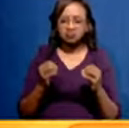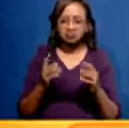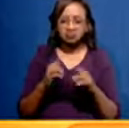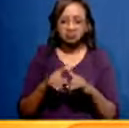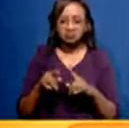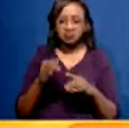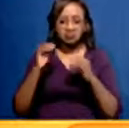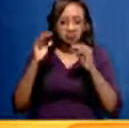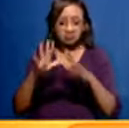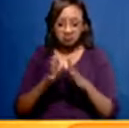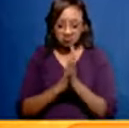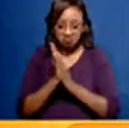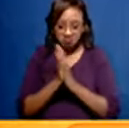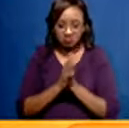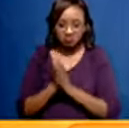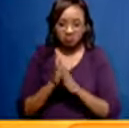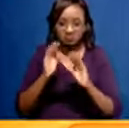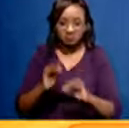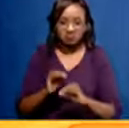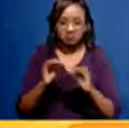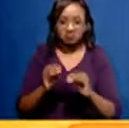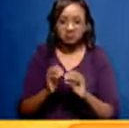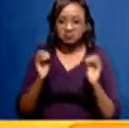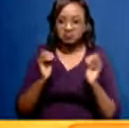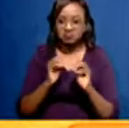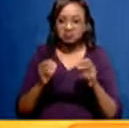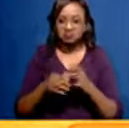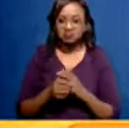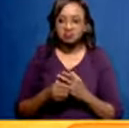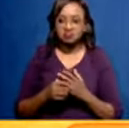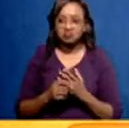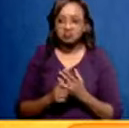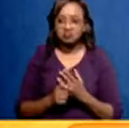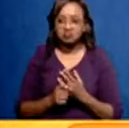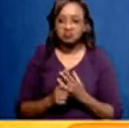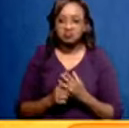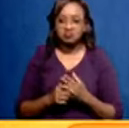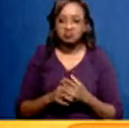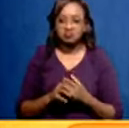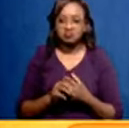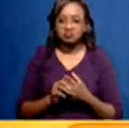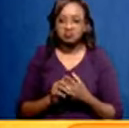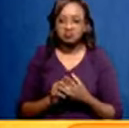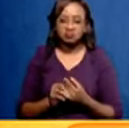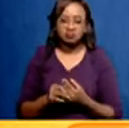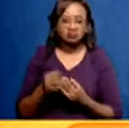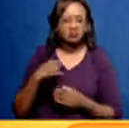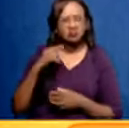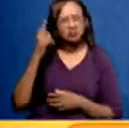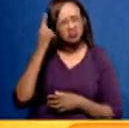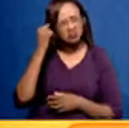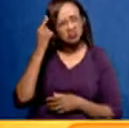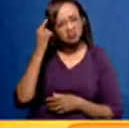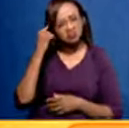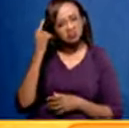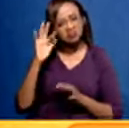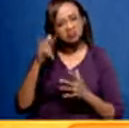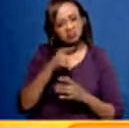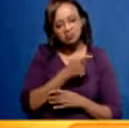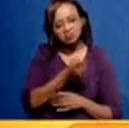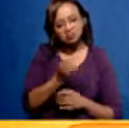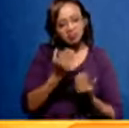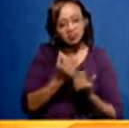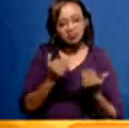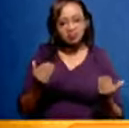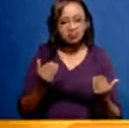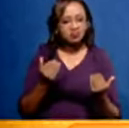from the teachers or even from the children. But I was thinking, how can we get these Mukuru children on